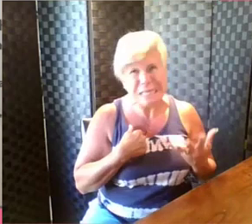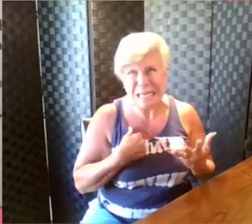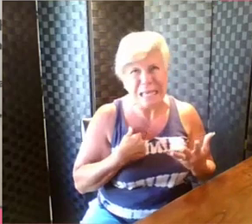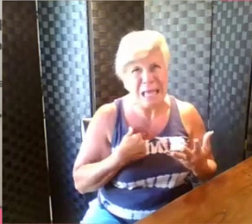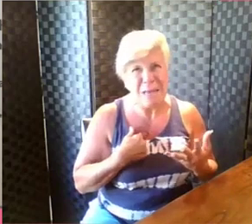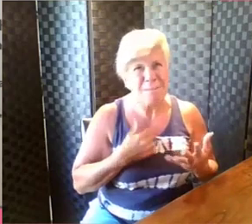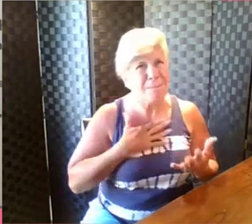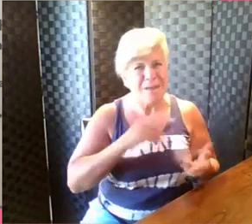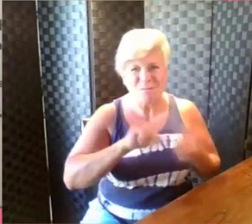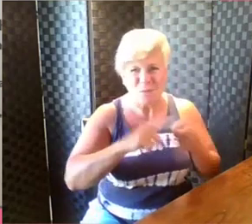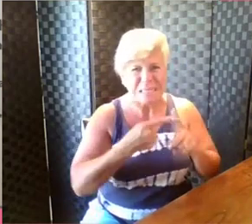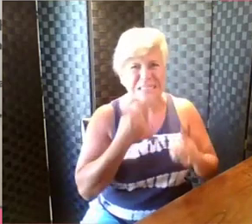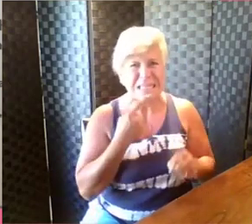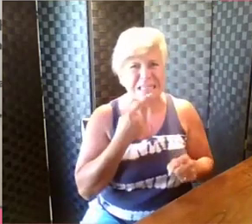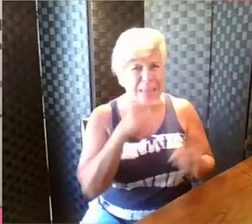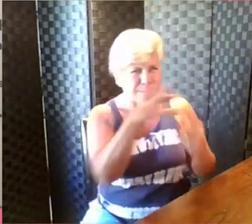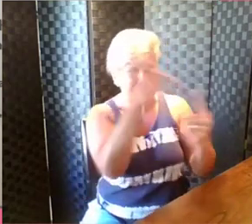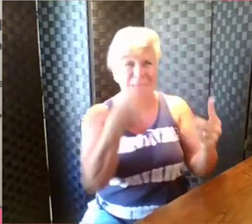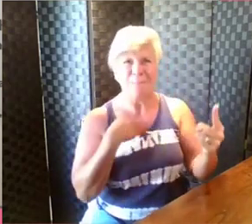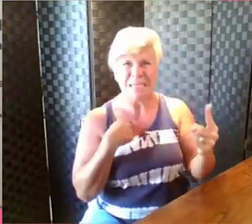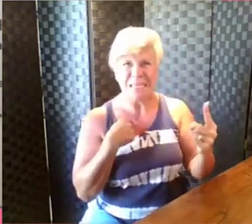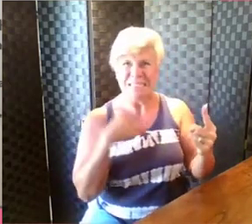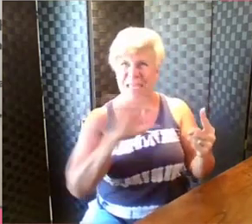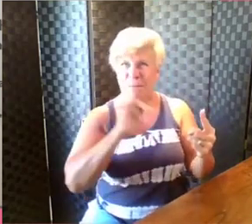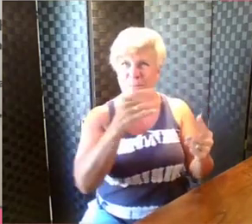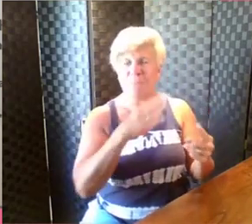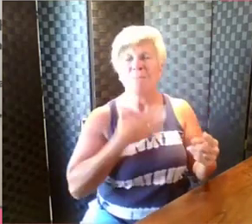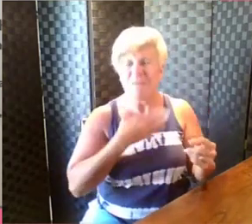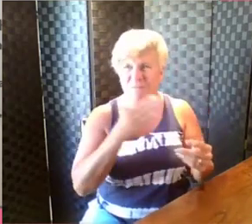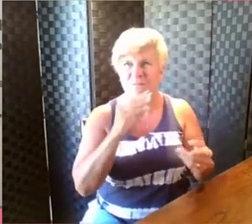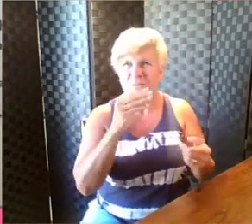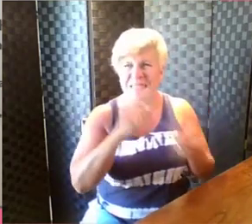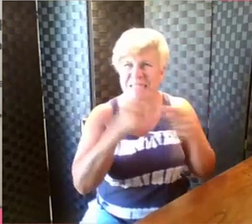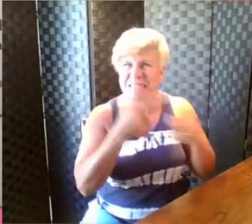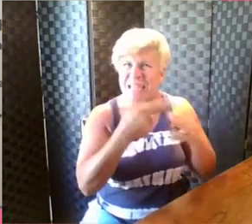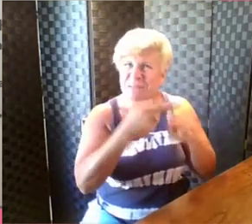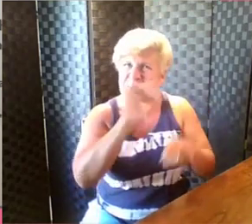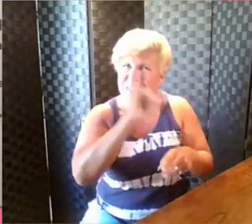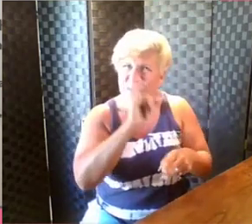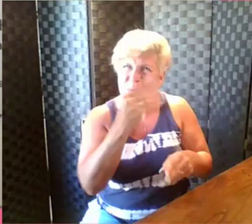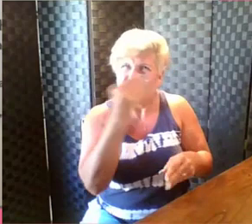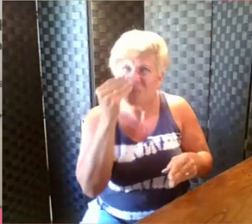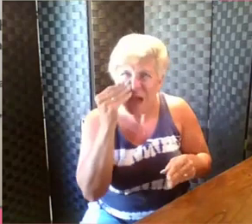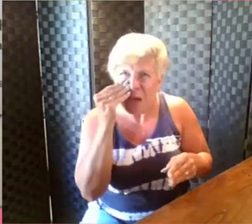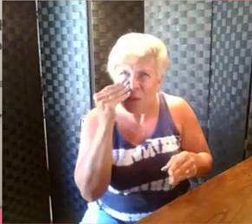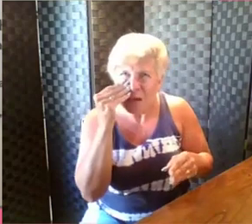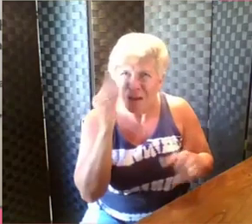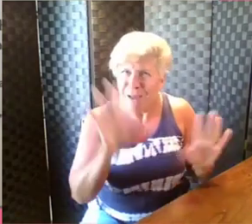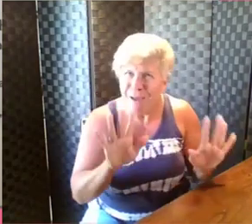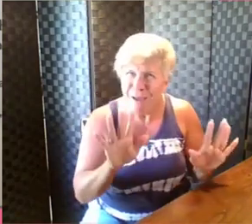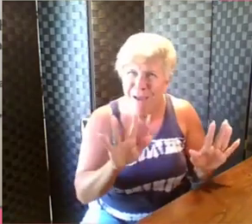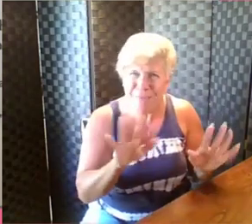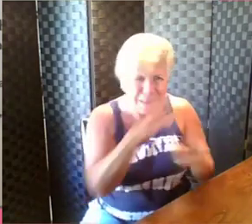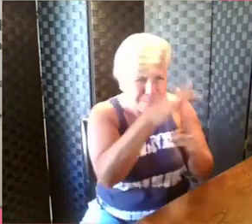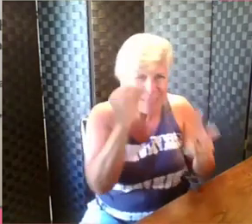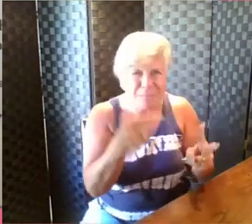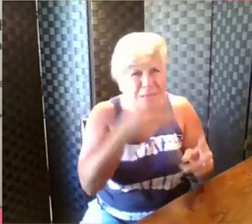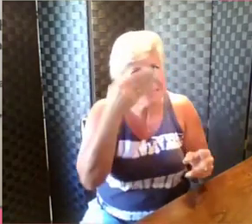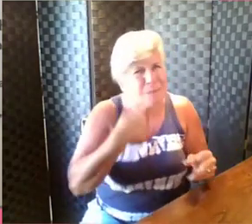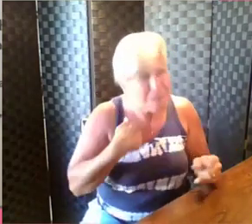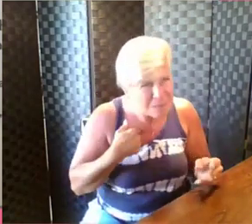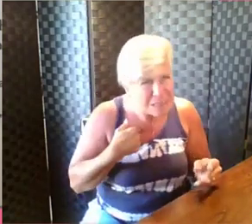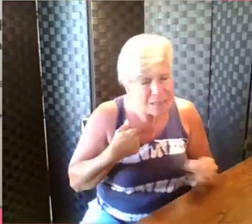They pretended to pick me and smell me. Oh, pish posh, said her mother. They're just jealous. And envious